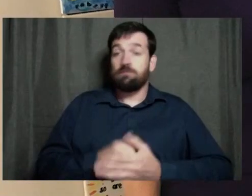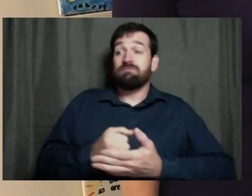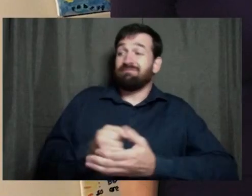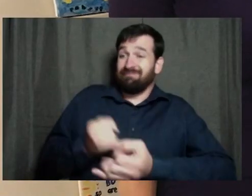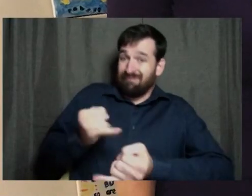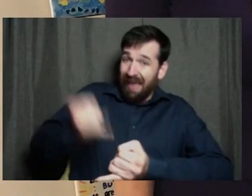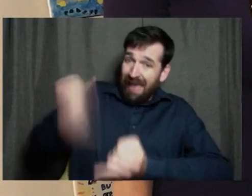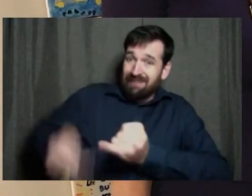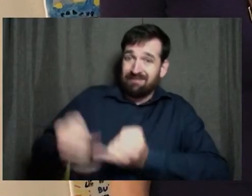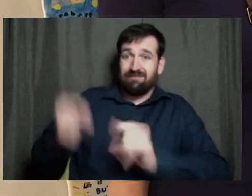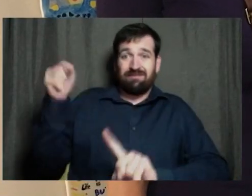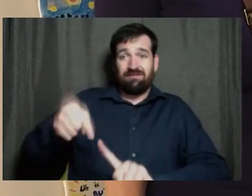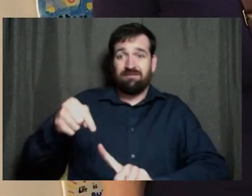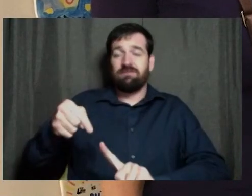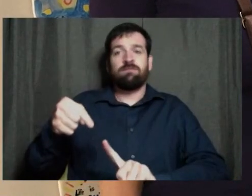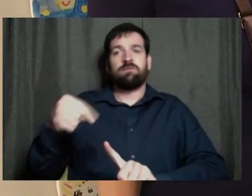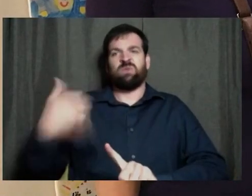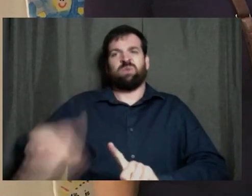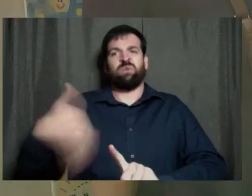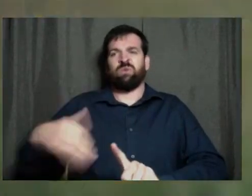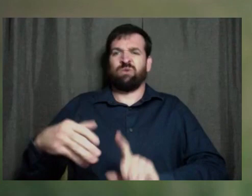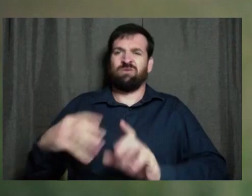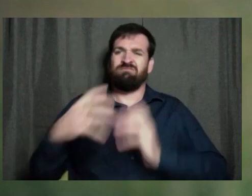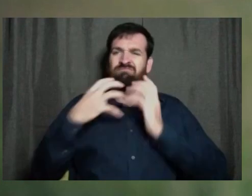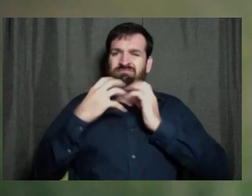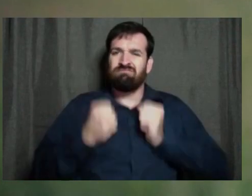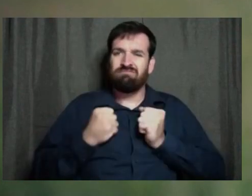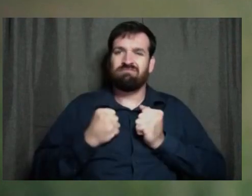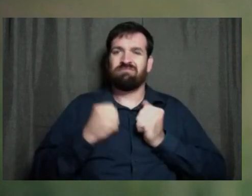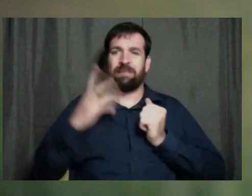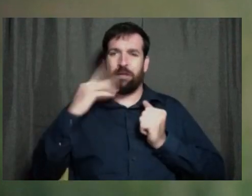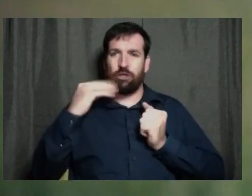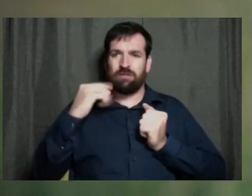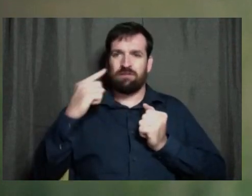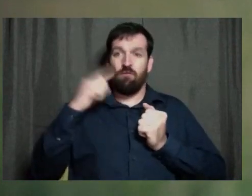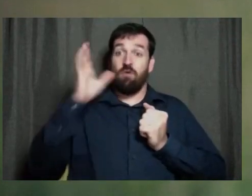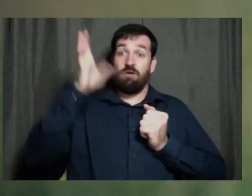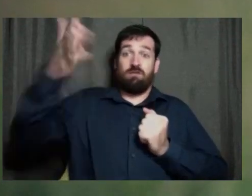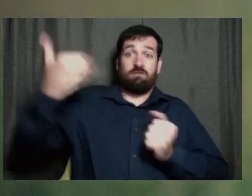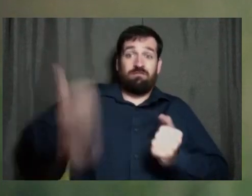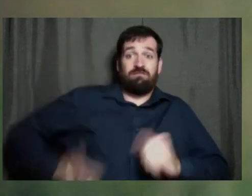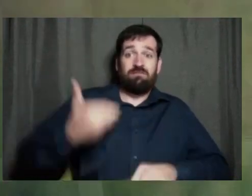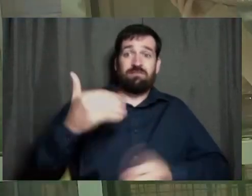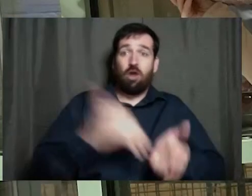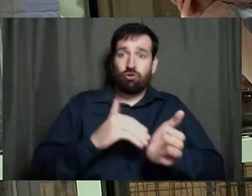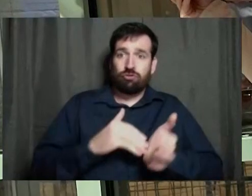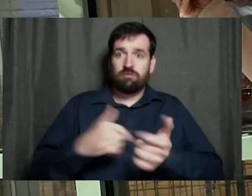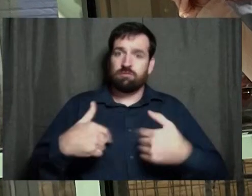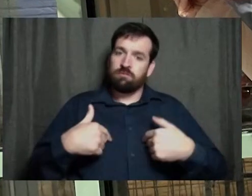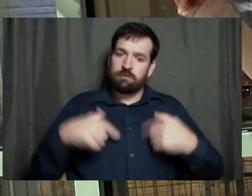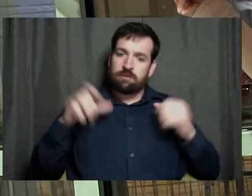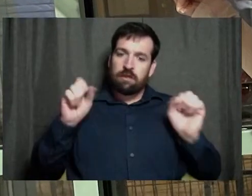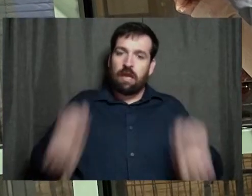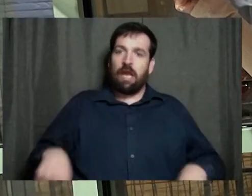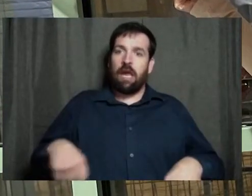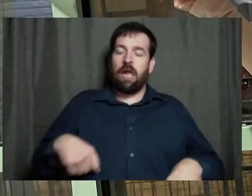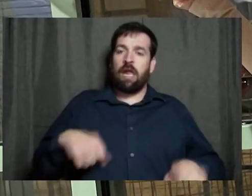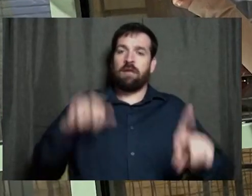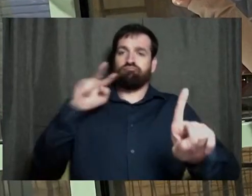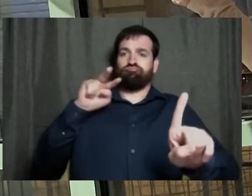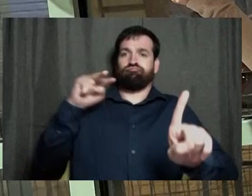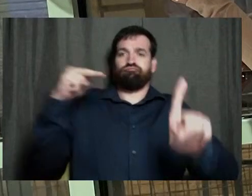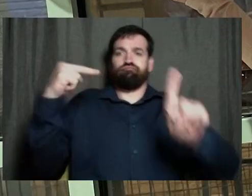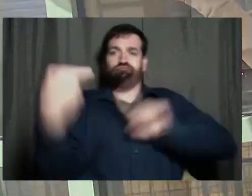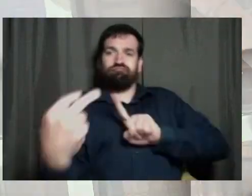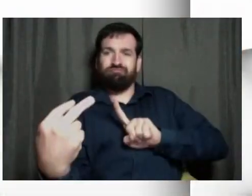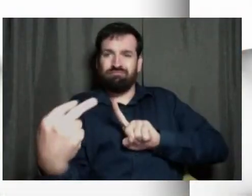valuable experience to have gone through as a future physician, because I think I can see through a patient's